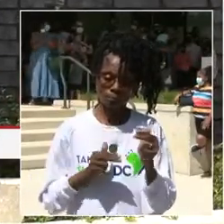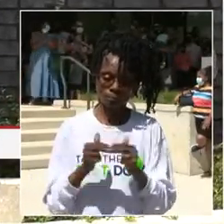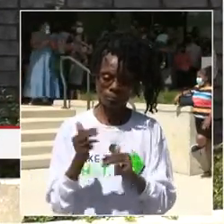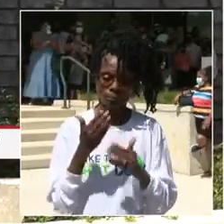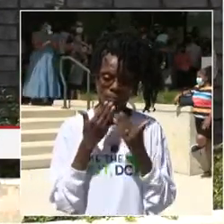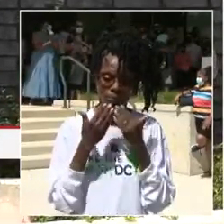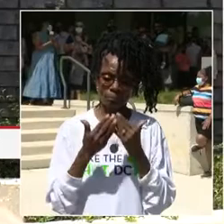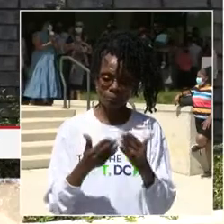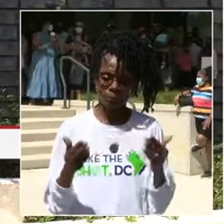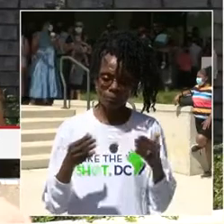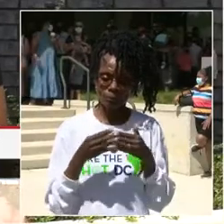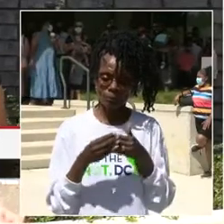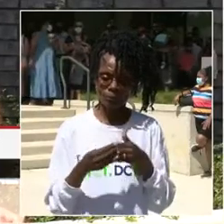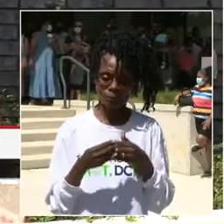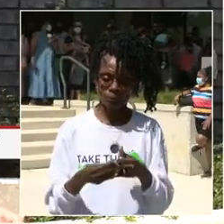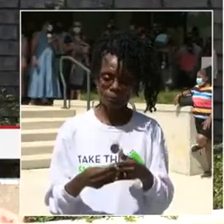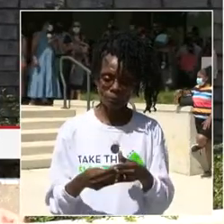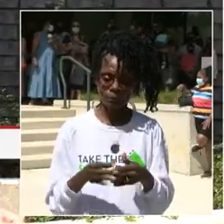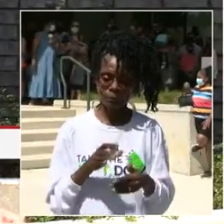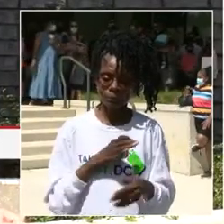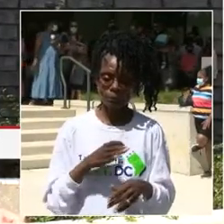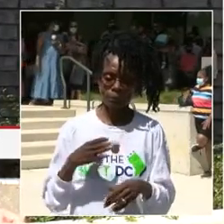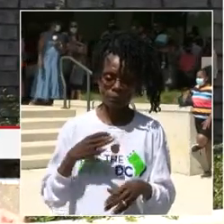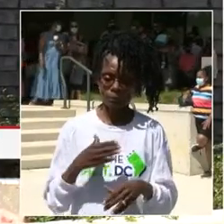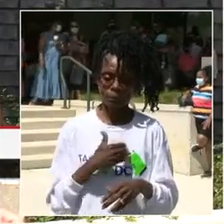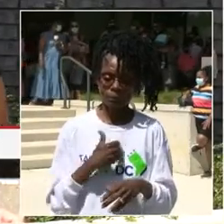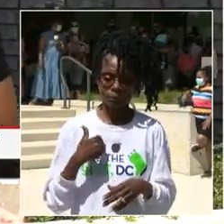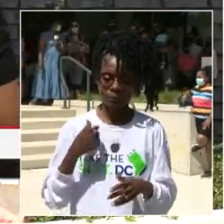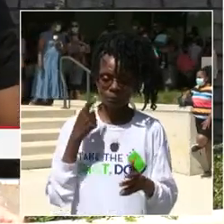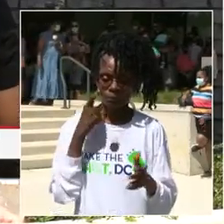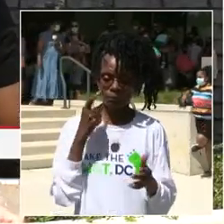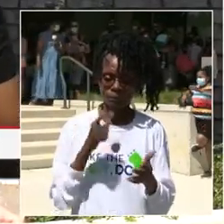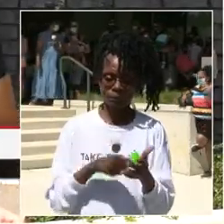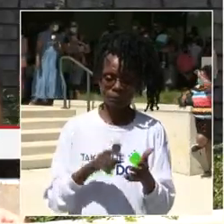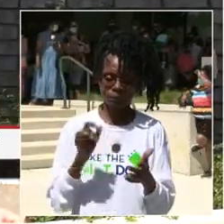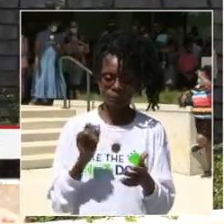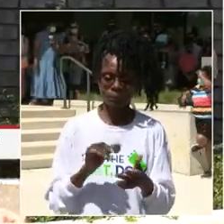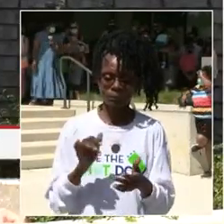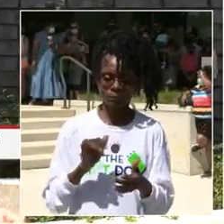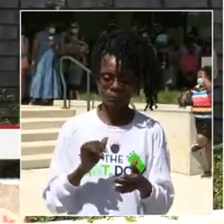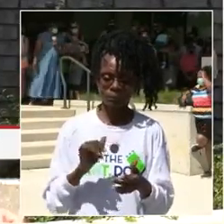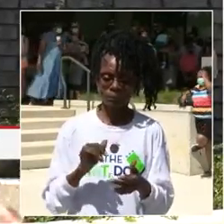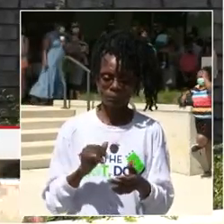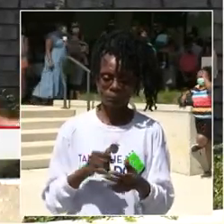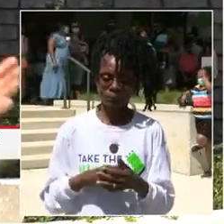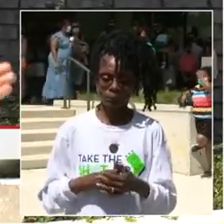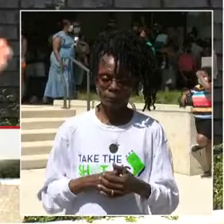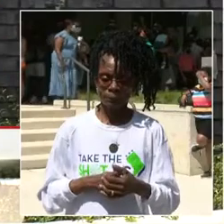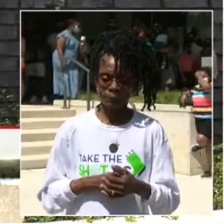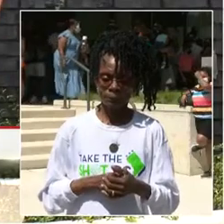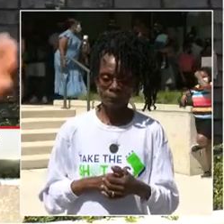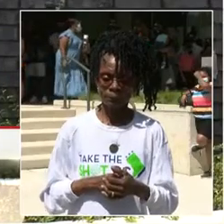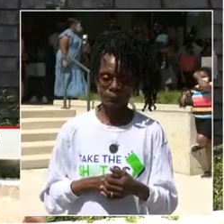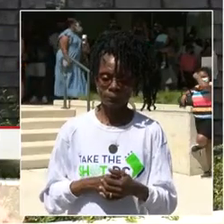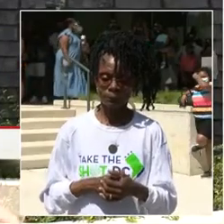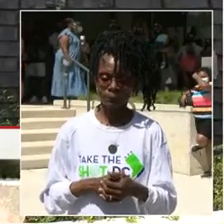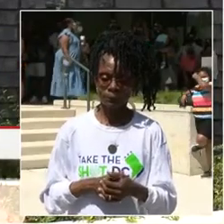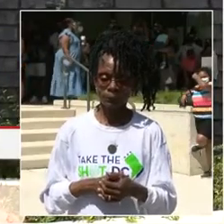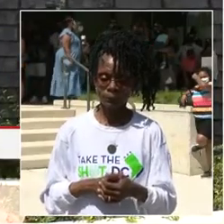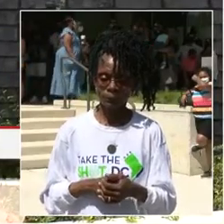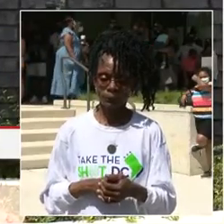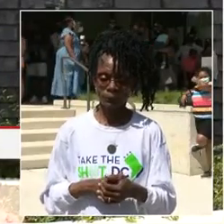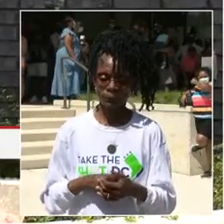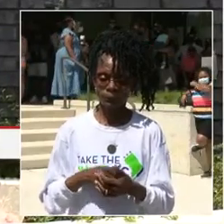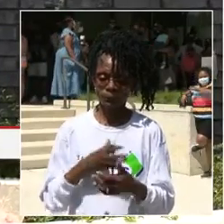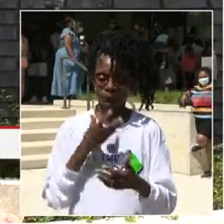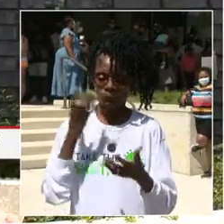members that have been recognized. Also want to shout out our State Board of Education members. I think Jessica Sutter got shouted, but I